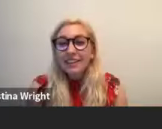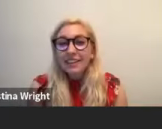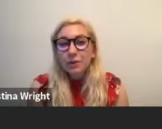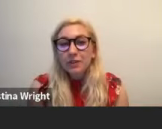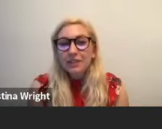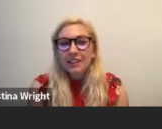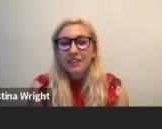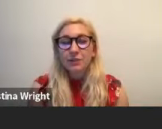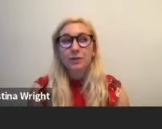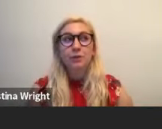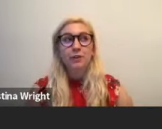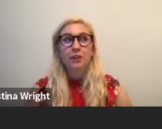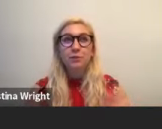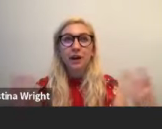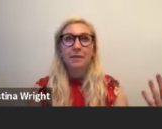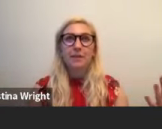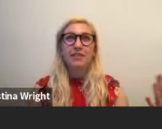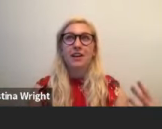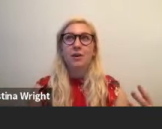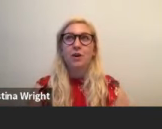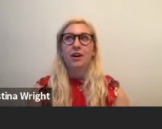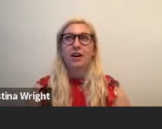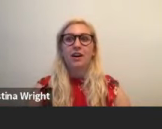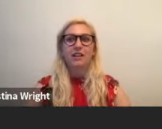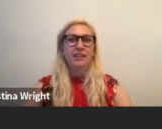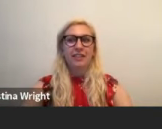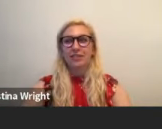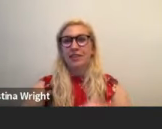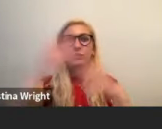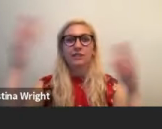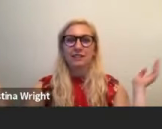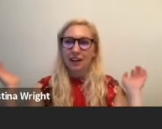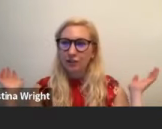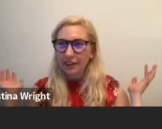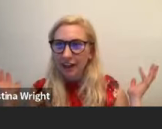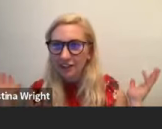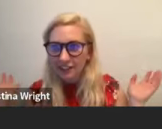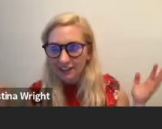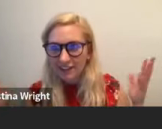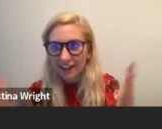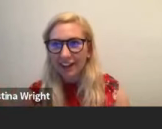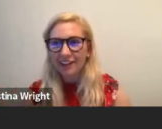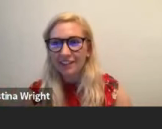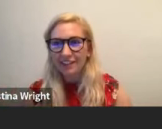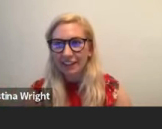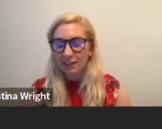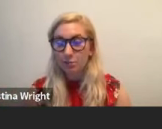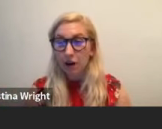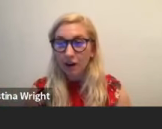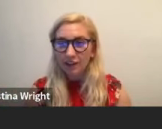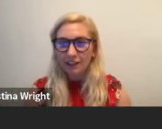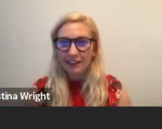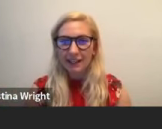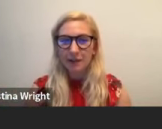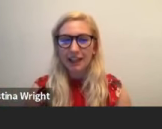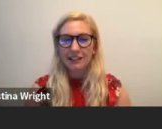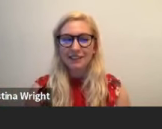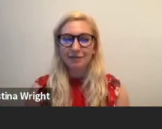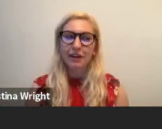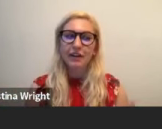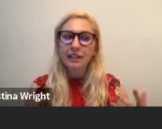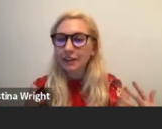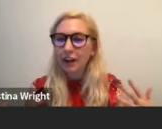So I think the cool thing is that when you first brought up that there were thousands, hundred thousands of these models, I